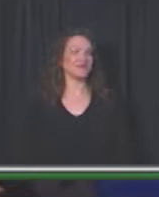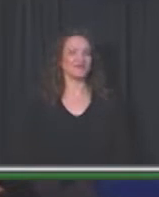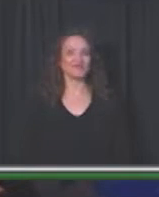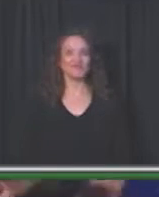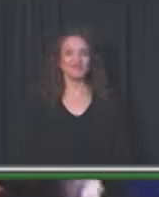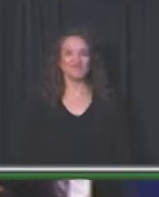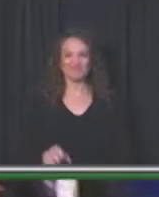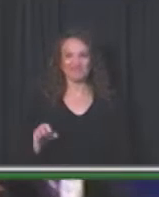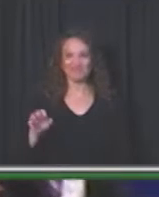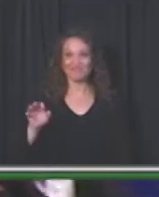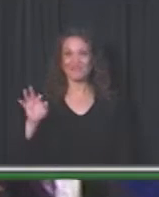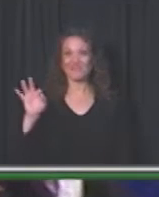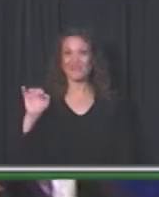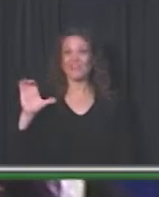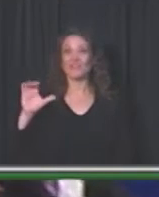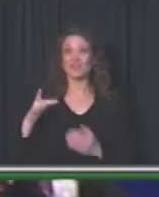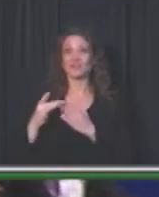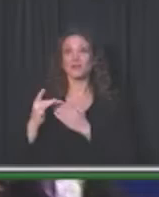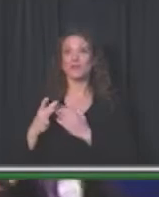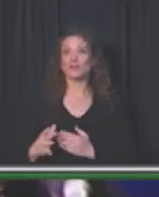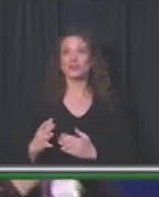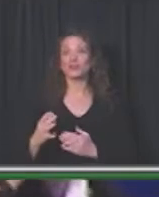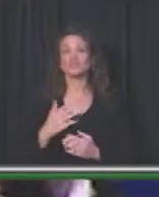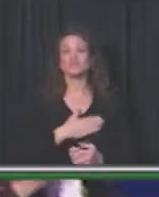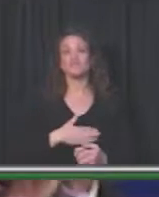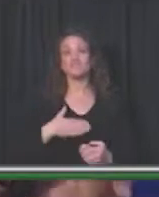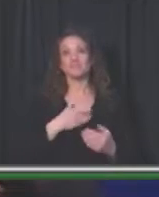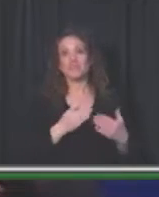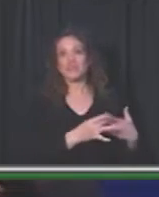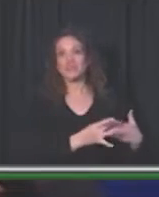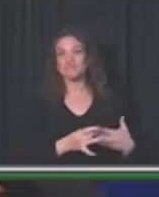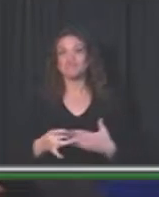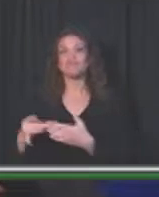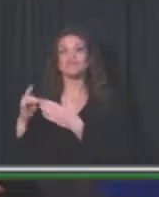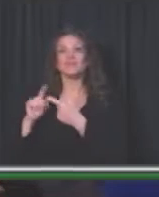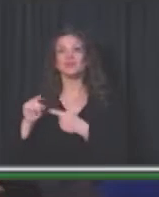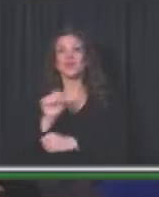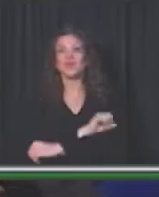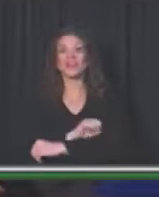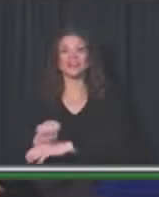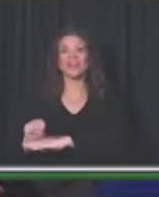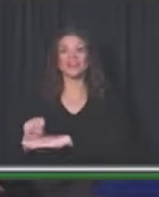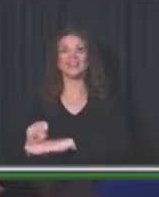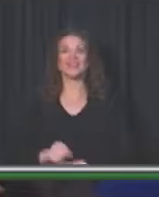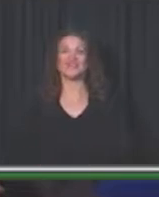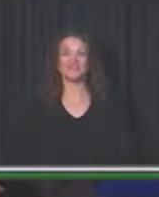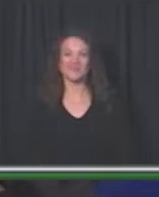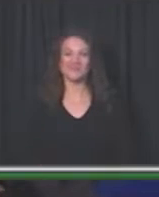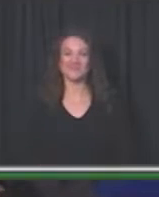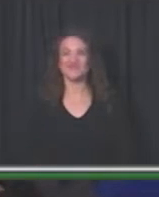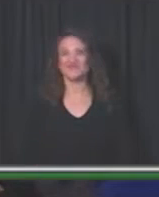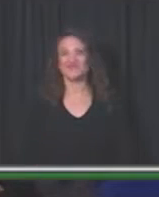Faculty marshals, please escort the master's candidates to the stage for presentation.